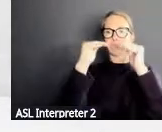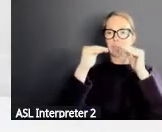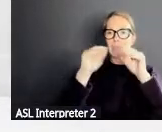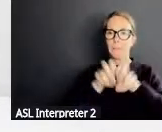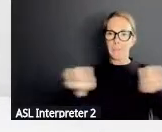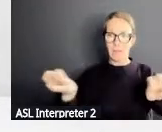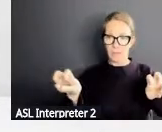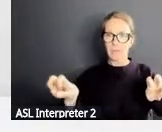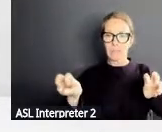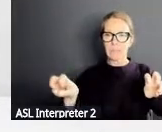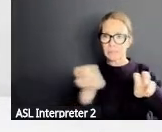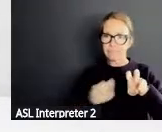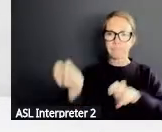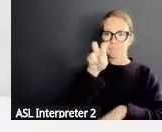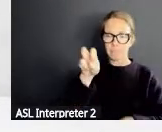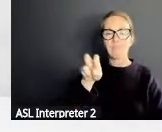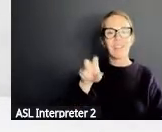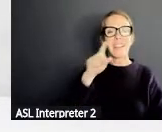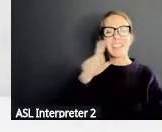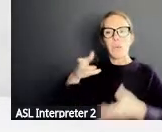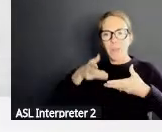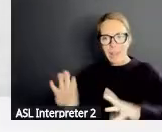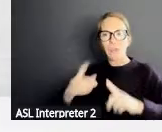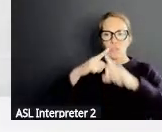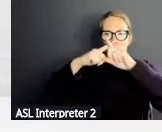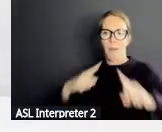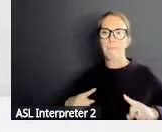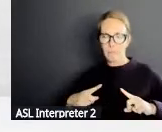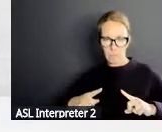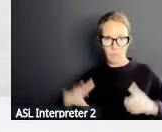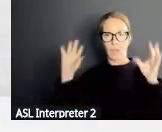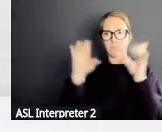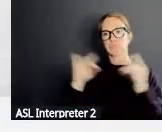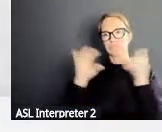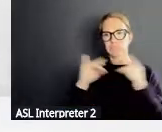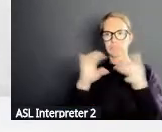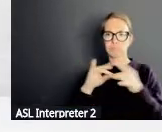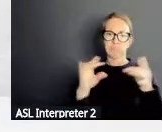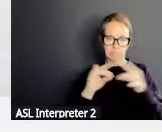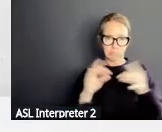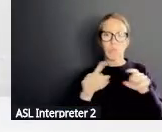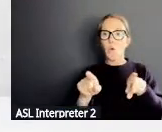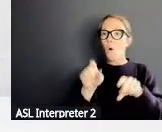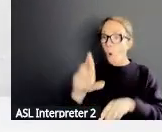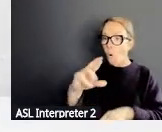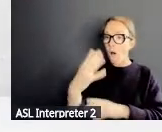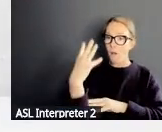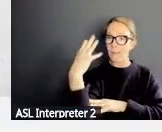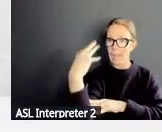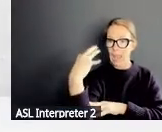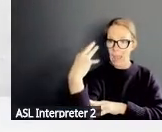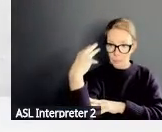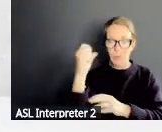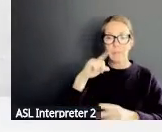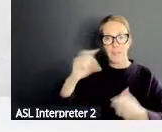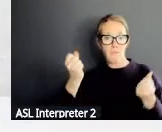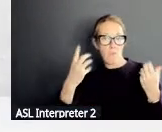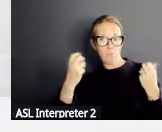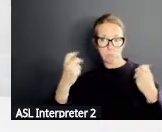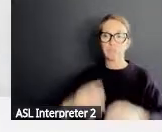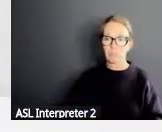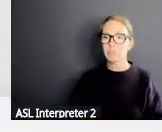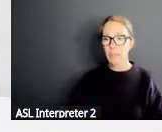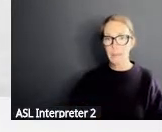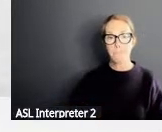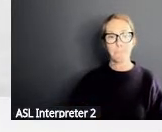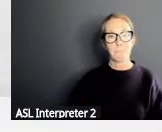panelist. This will allow you to unmute your microphone and ability to turn on your camera if you wish to do so. There will